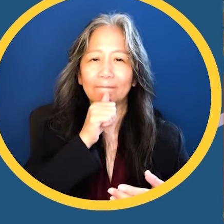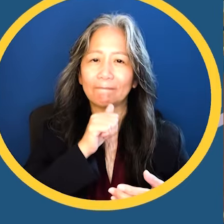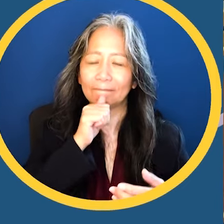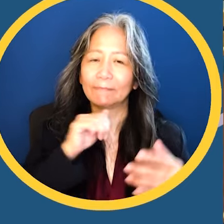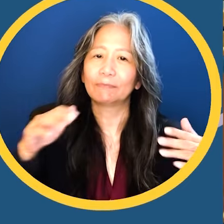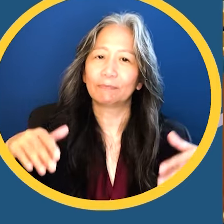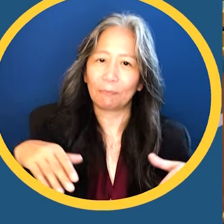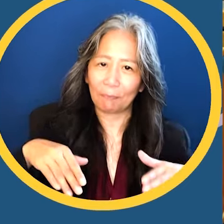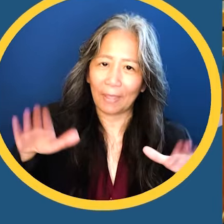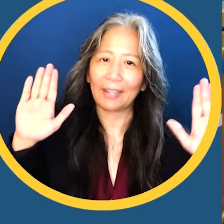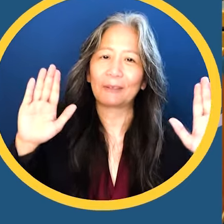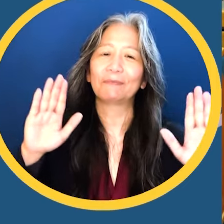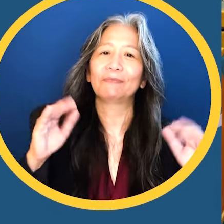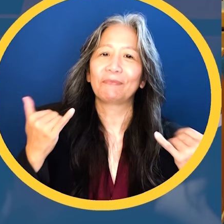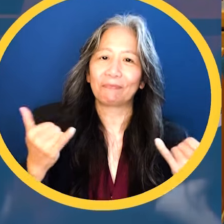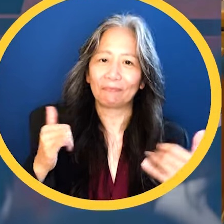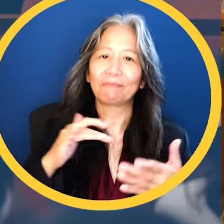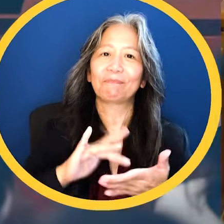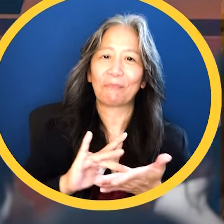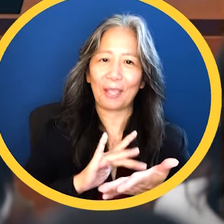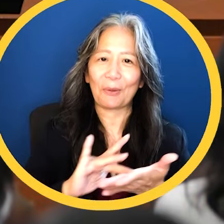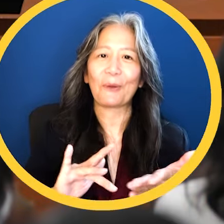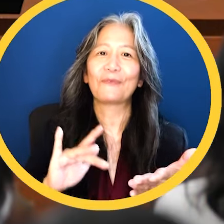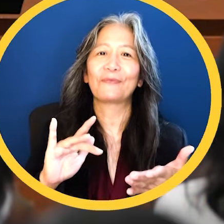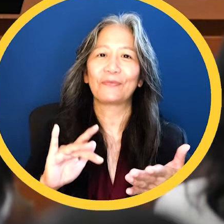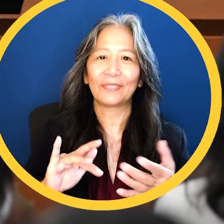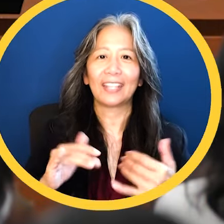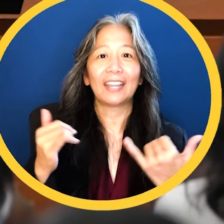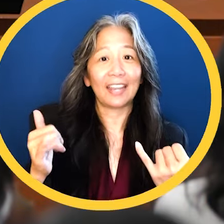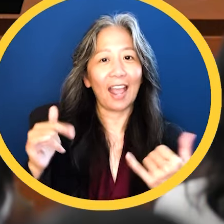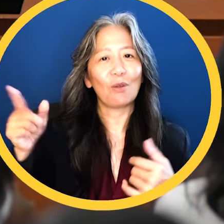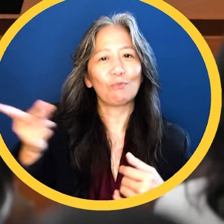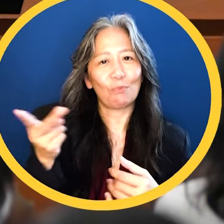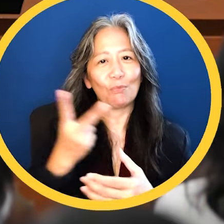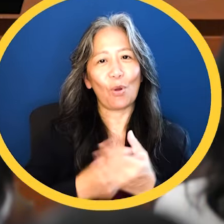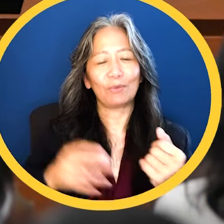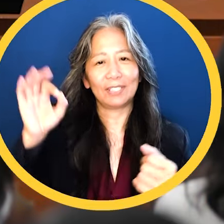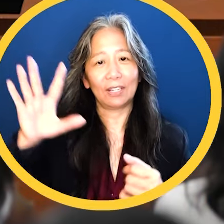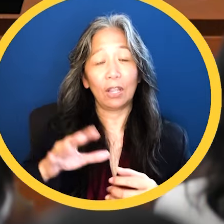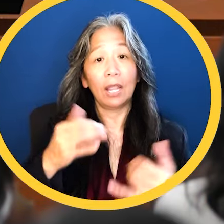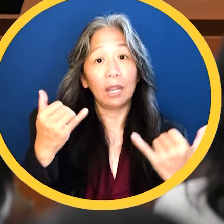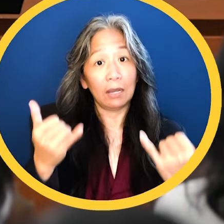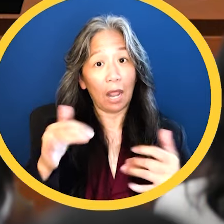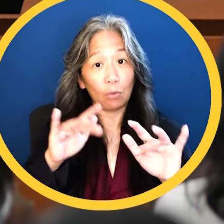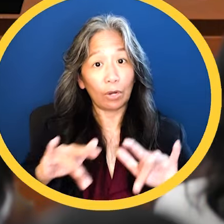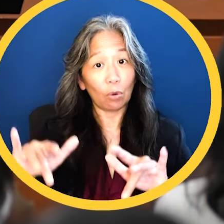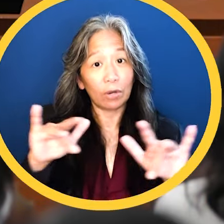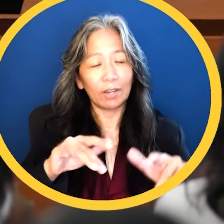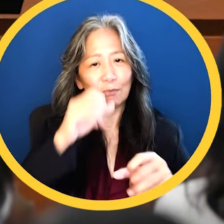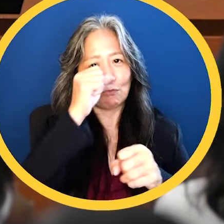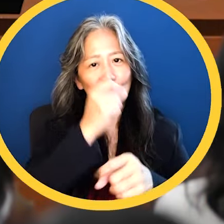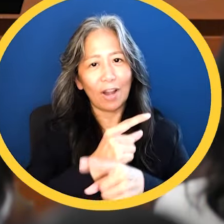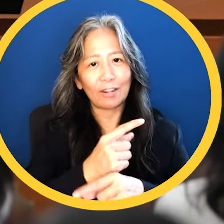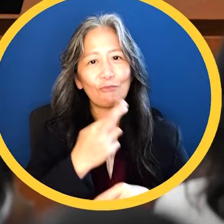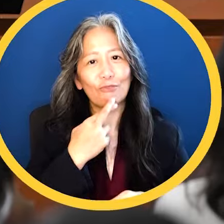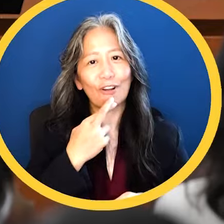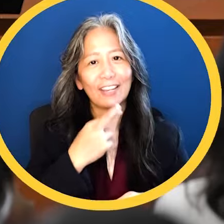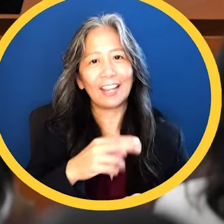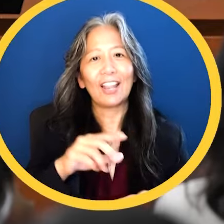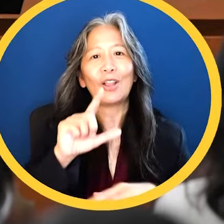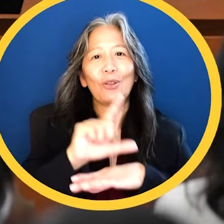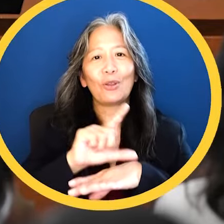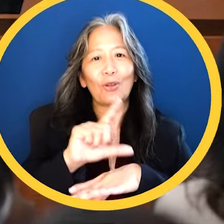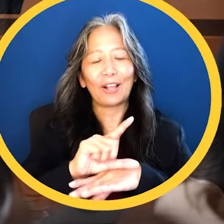sons are now ministers of the gospel. As of this recording, Brother Ronnie is the resident minister in the local congregation